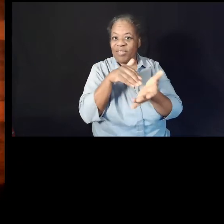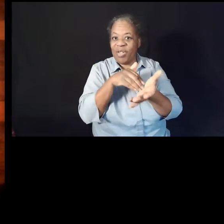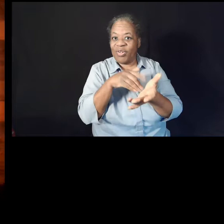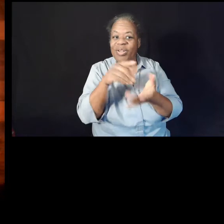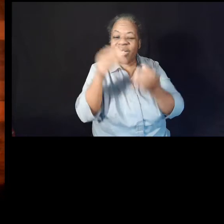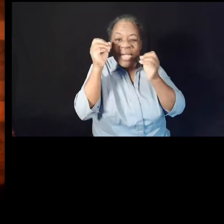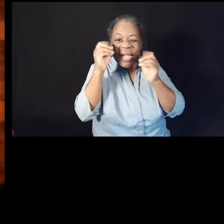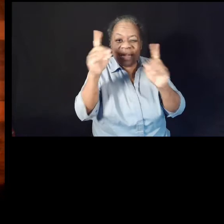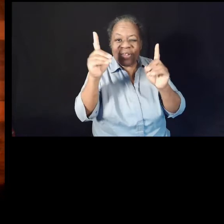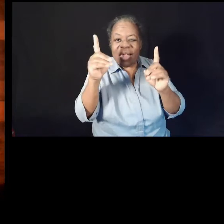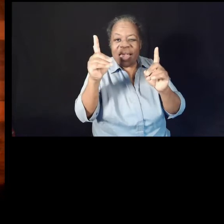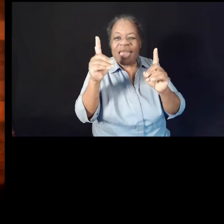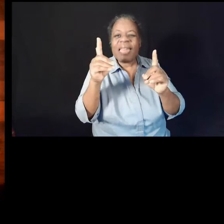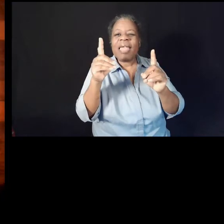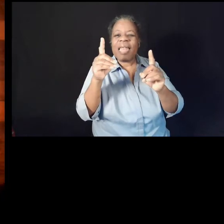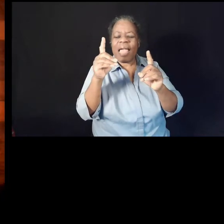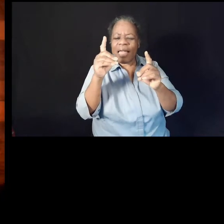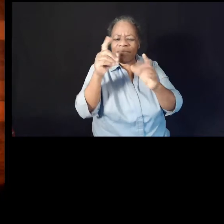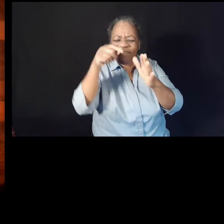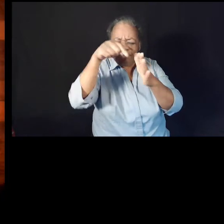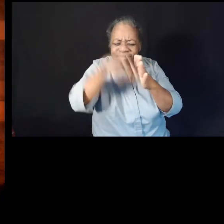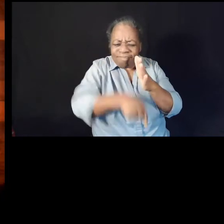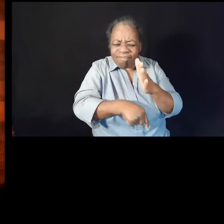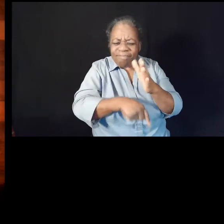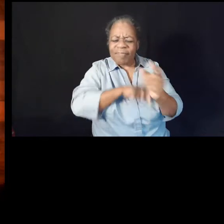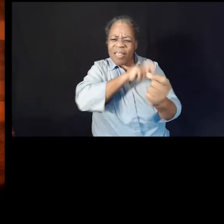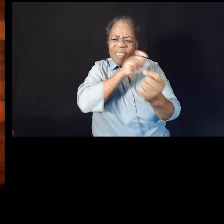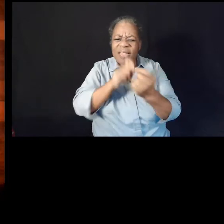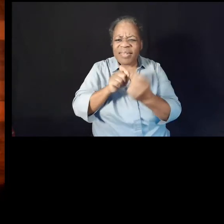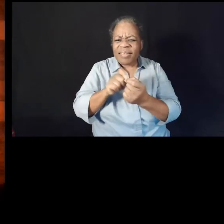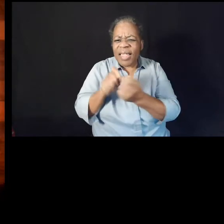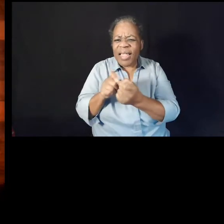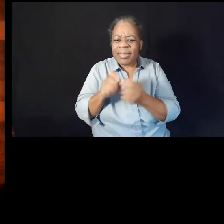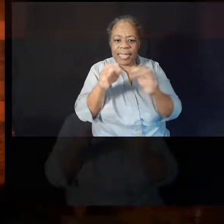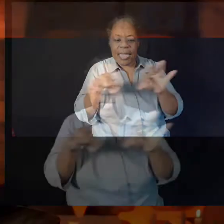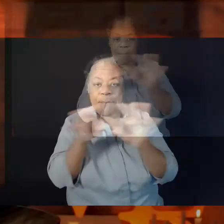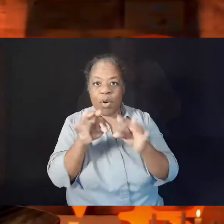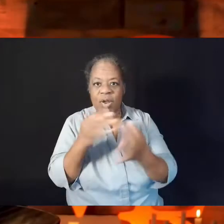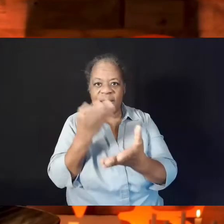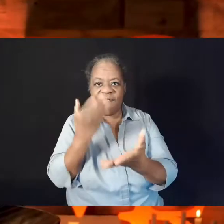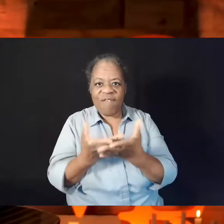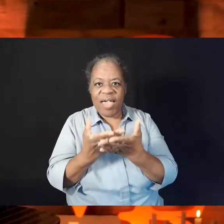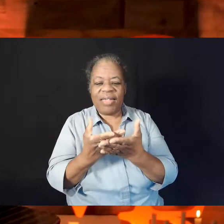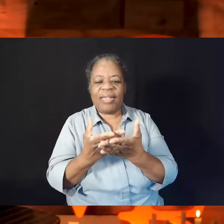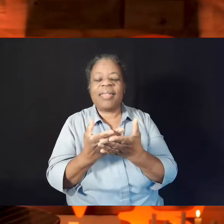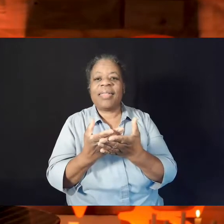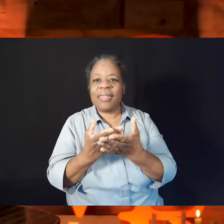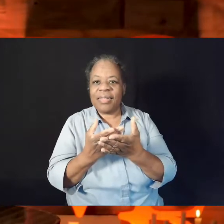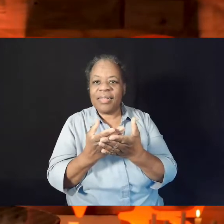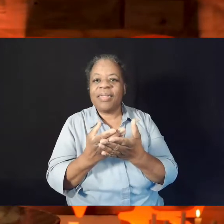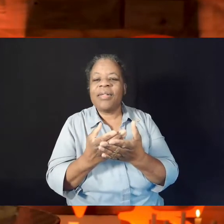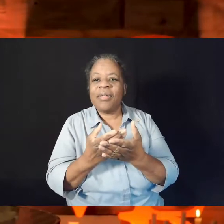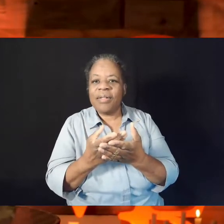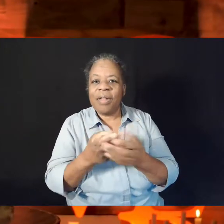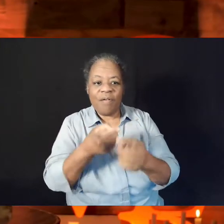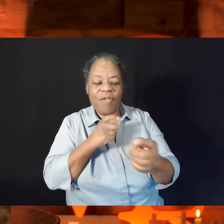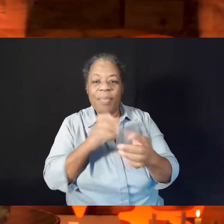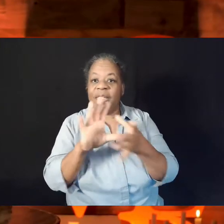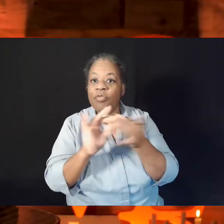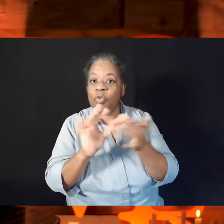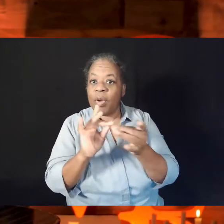very much into the details. He gives us some important facts to frame our story. He gives us the time in